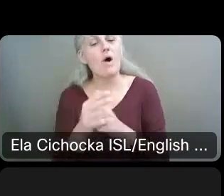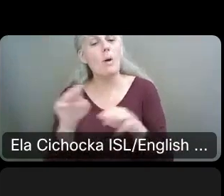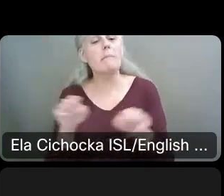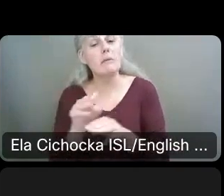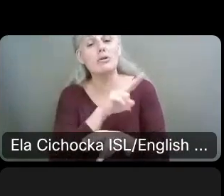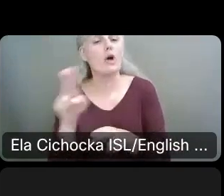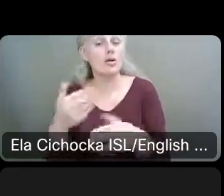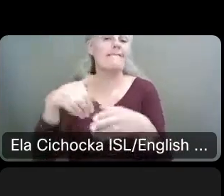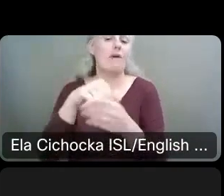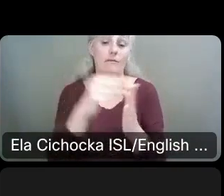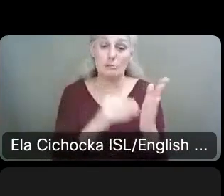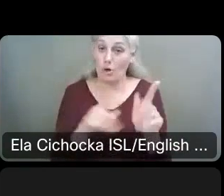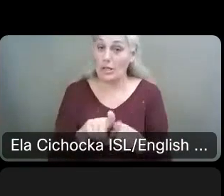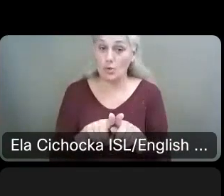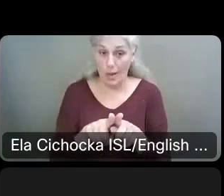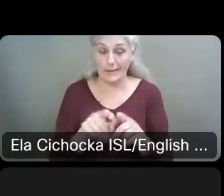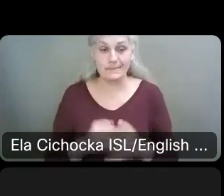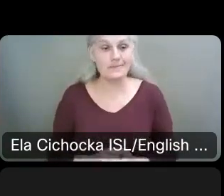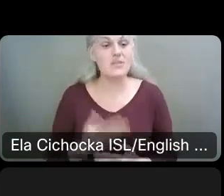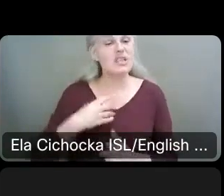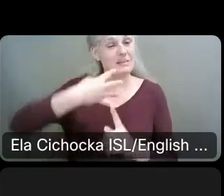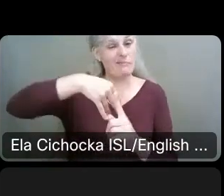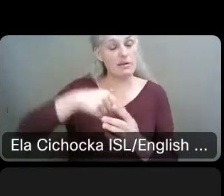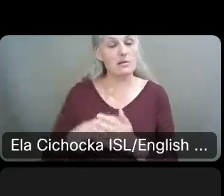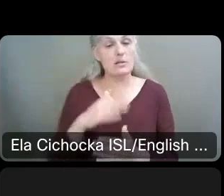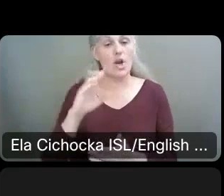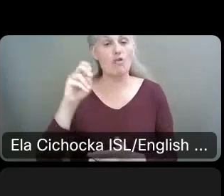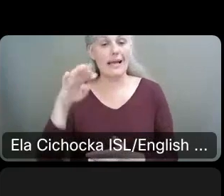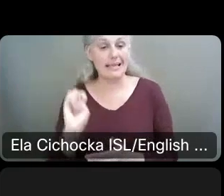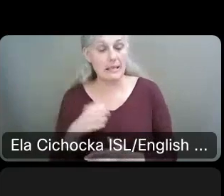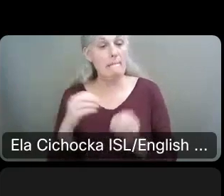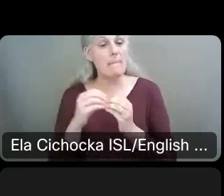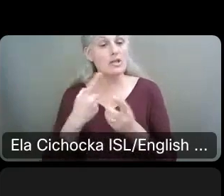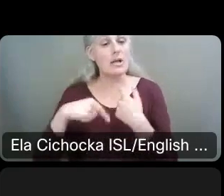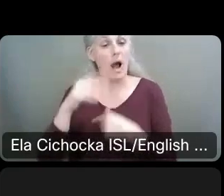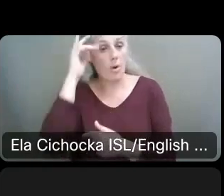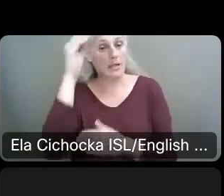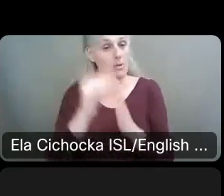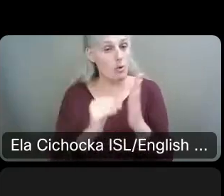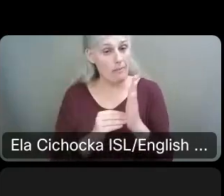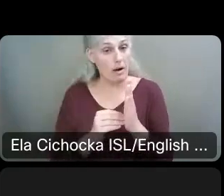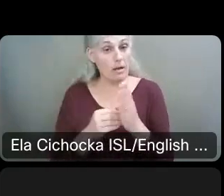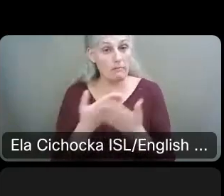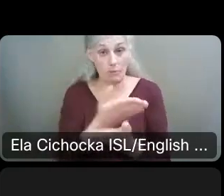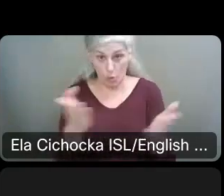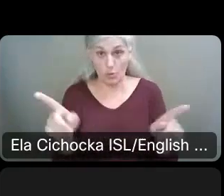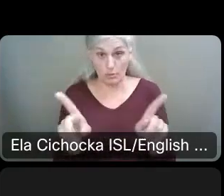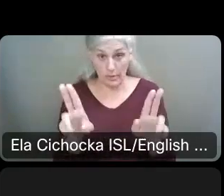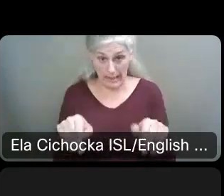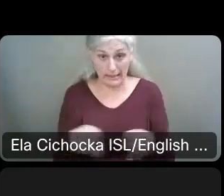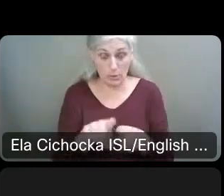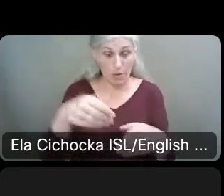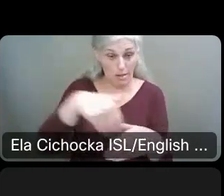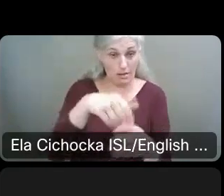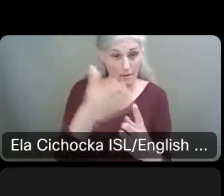training programs. So that's just to give you a bit of background. Lorraine mentioned our academic program, and that's open to you all. And if you